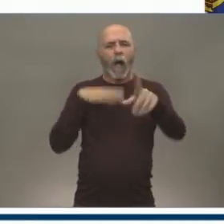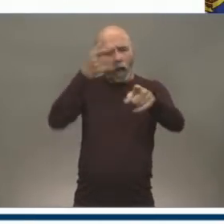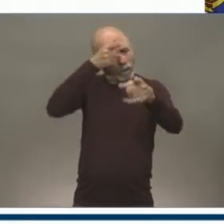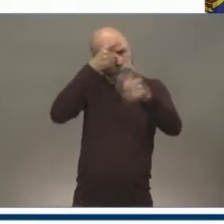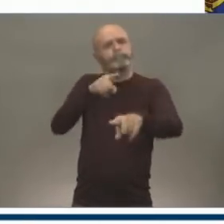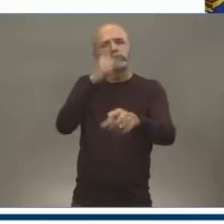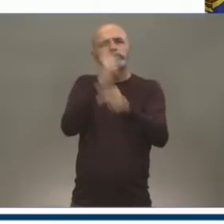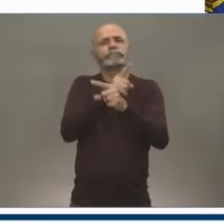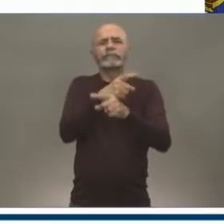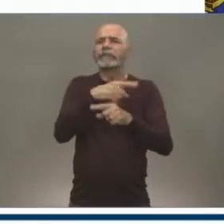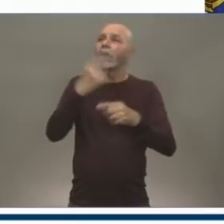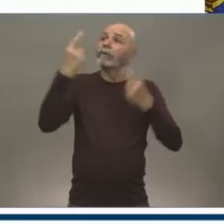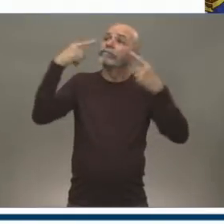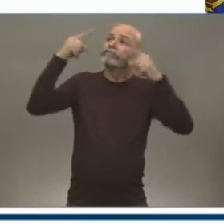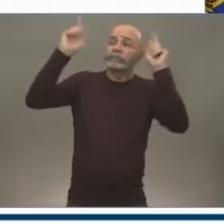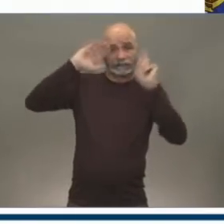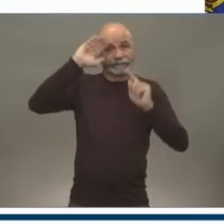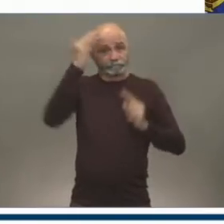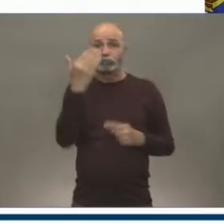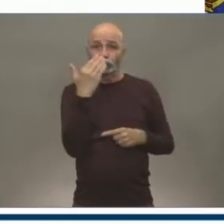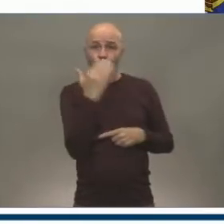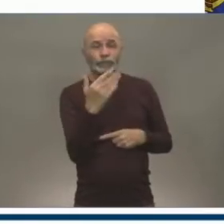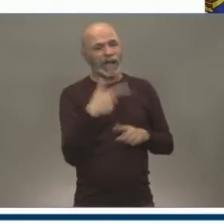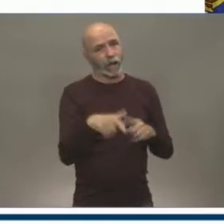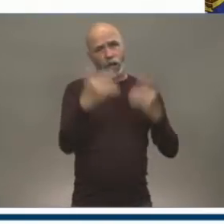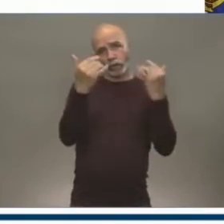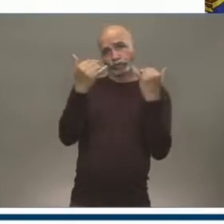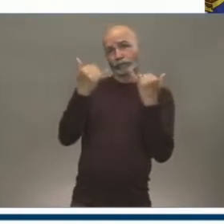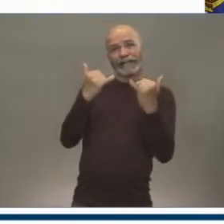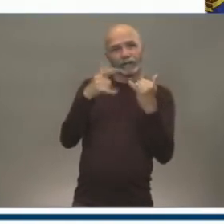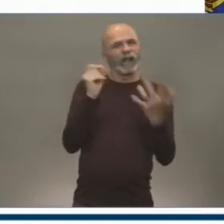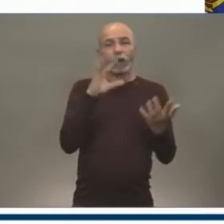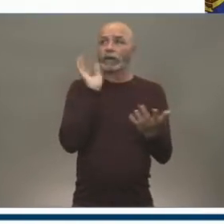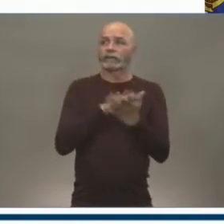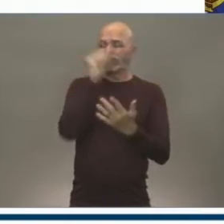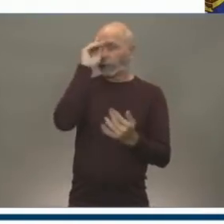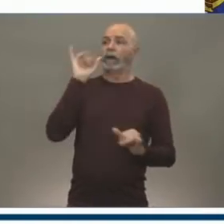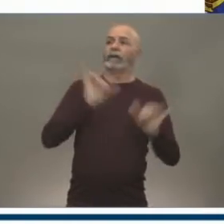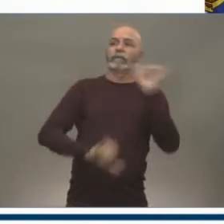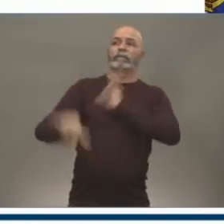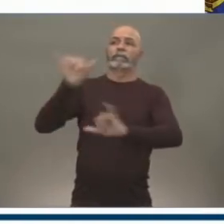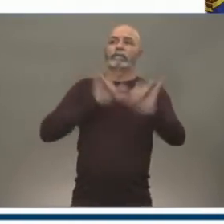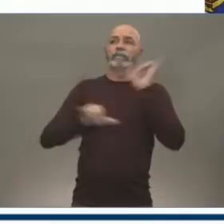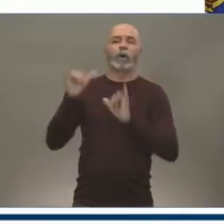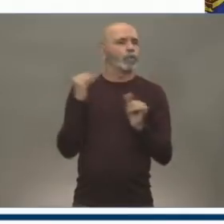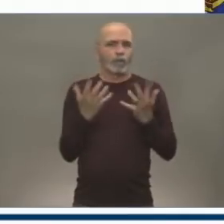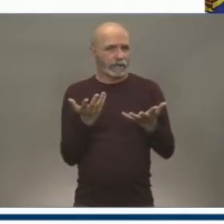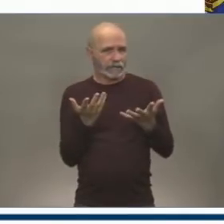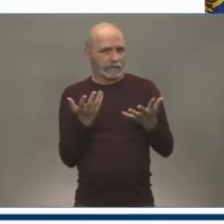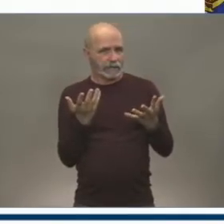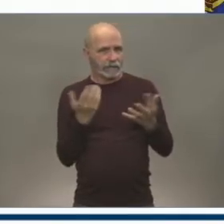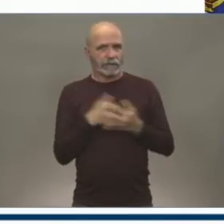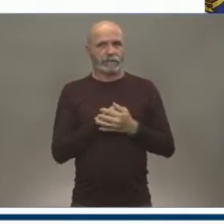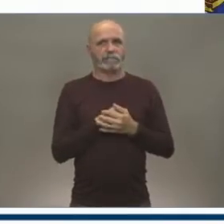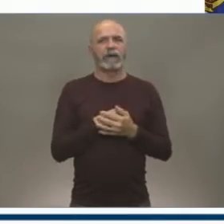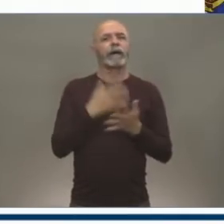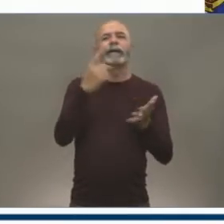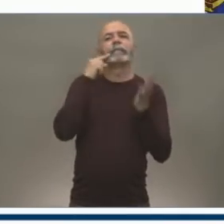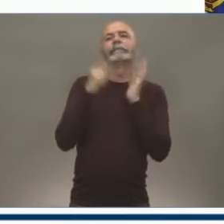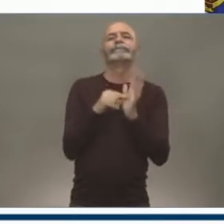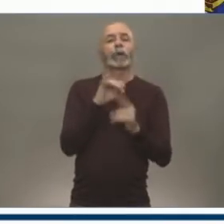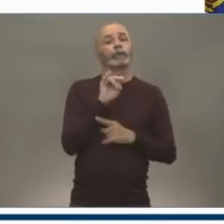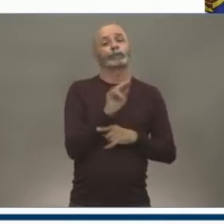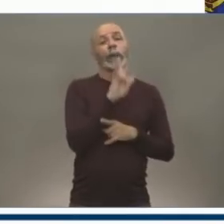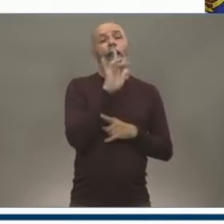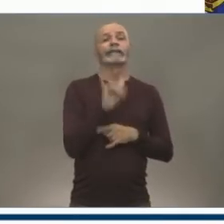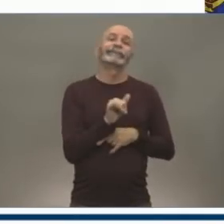what lessons you've come to realize, because if you recall, in early July, as early as July, you were talking about